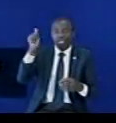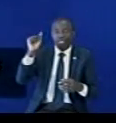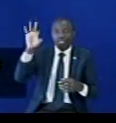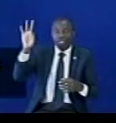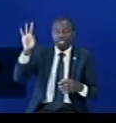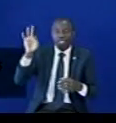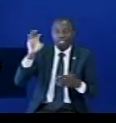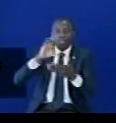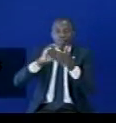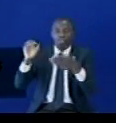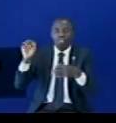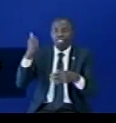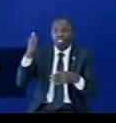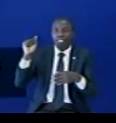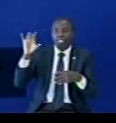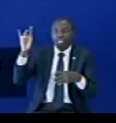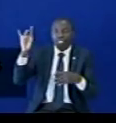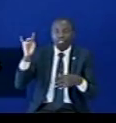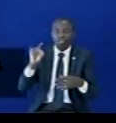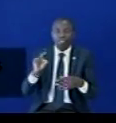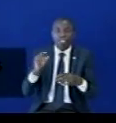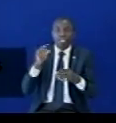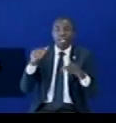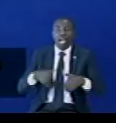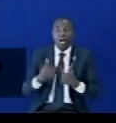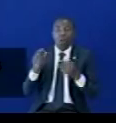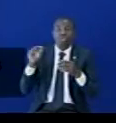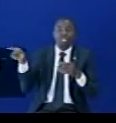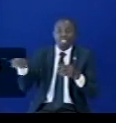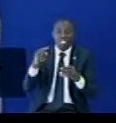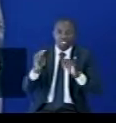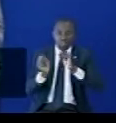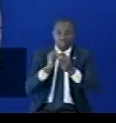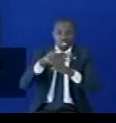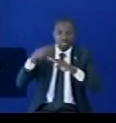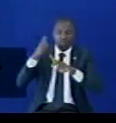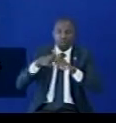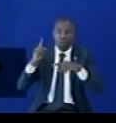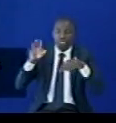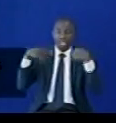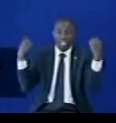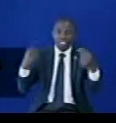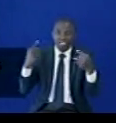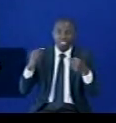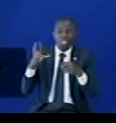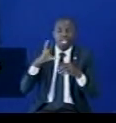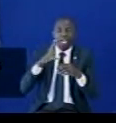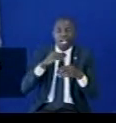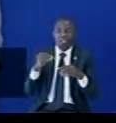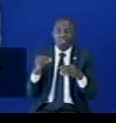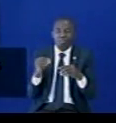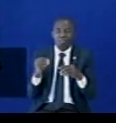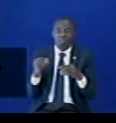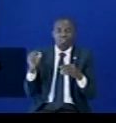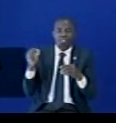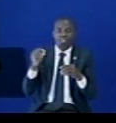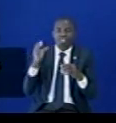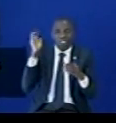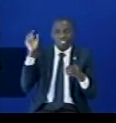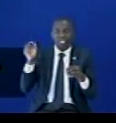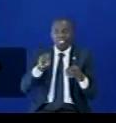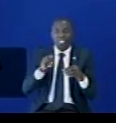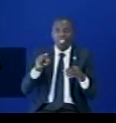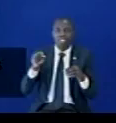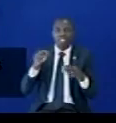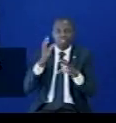See how they turned away from their sin. How the goodness of God in salvation, in freedom,